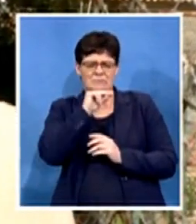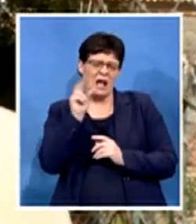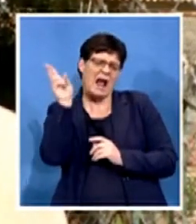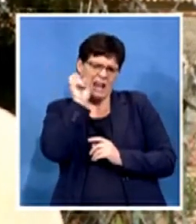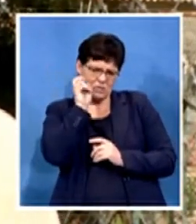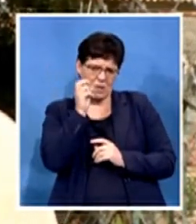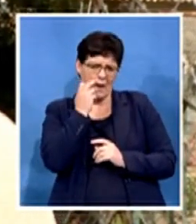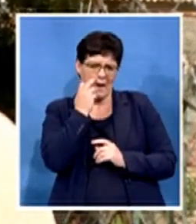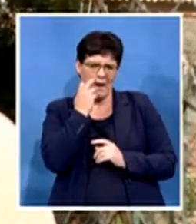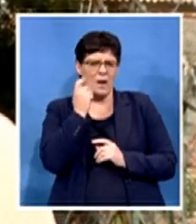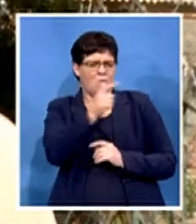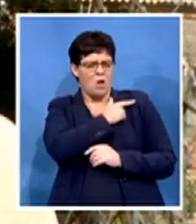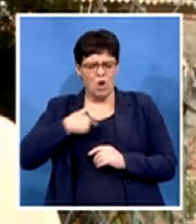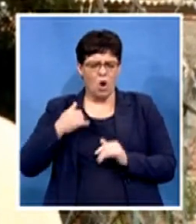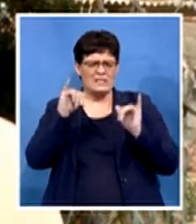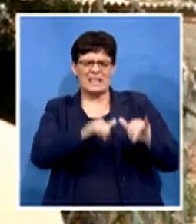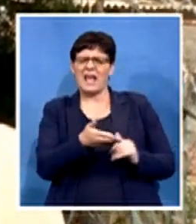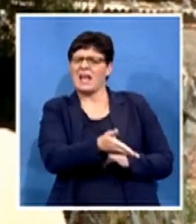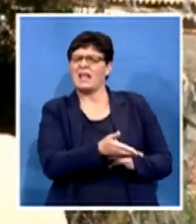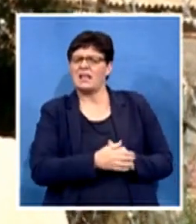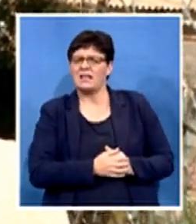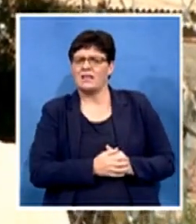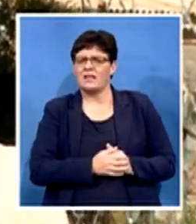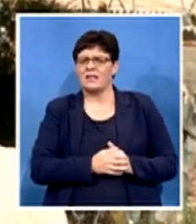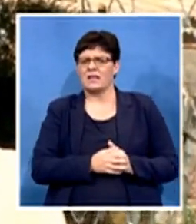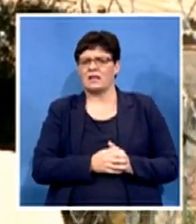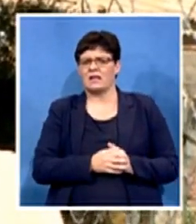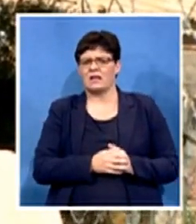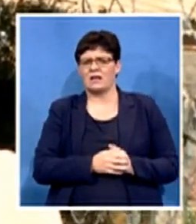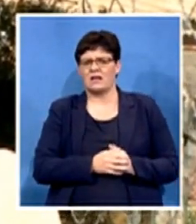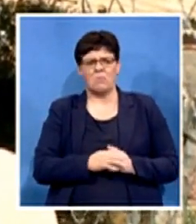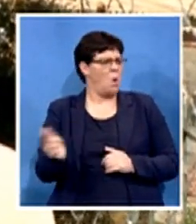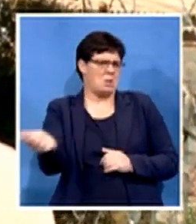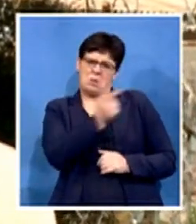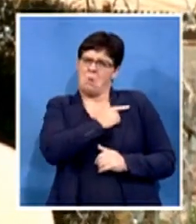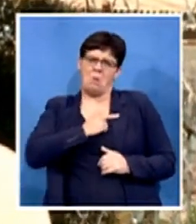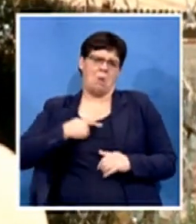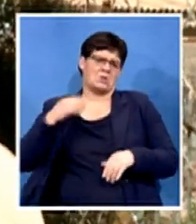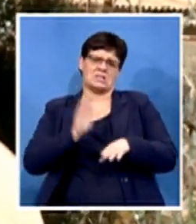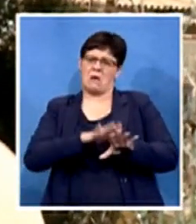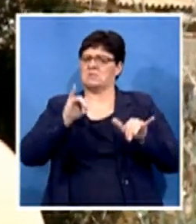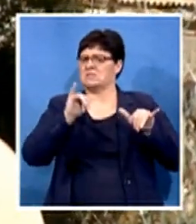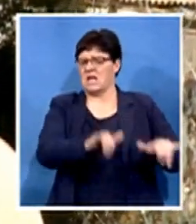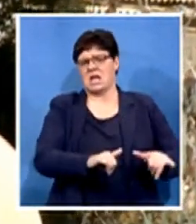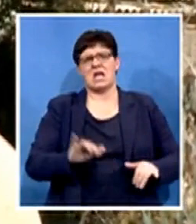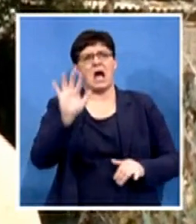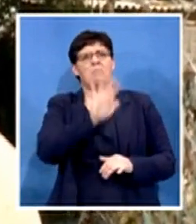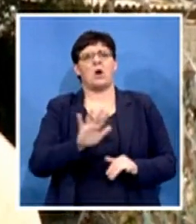here? It's a long time. It's about 10 years we're living